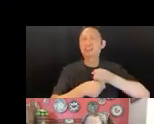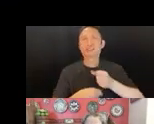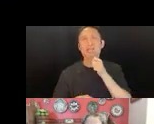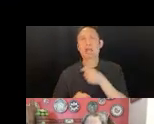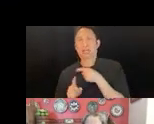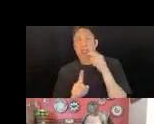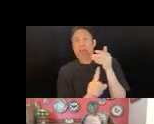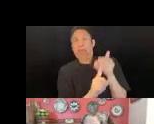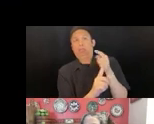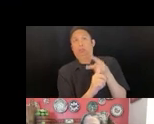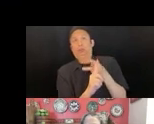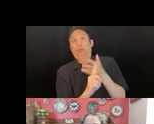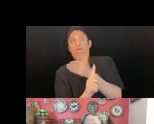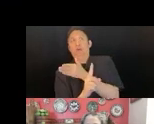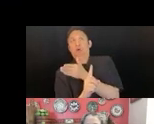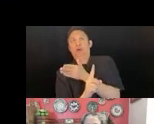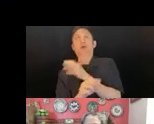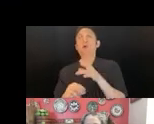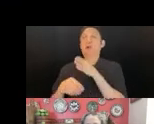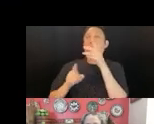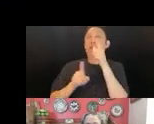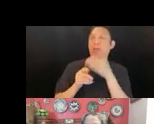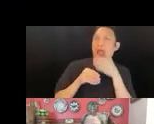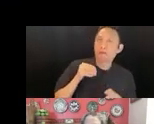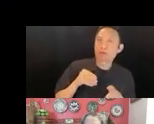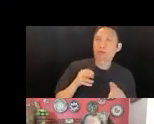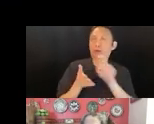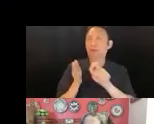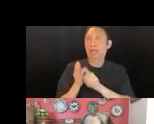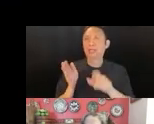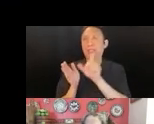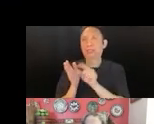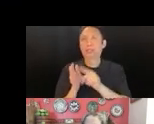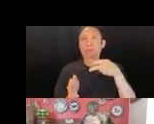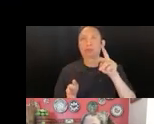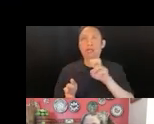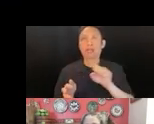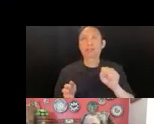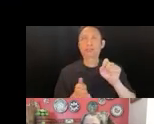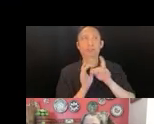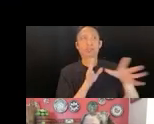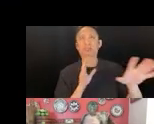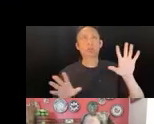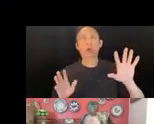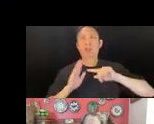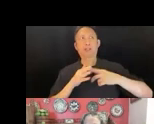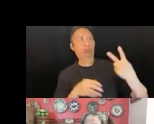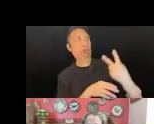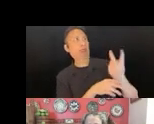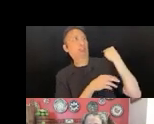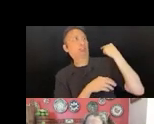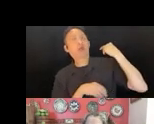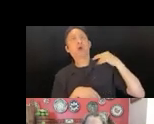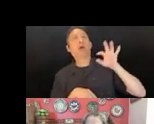coming in at the end of it all and writing a press release, you're promoting it starting from 2 years ago by planting seeds